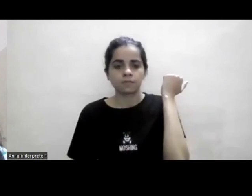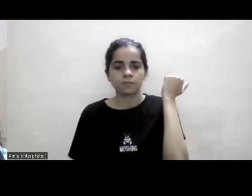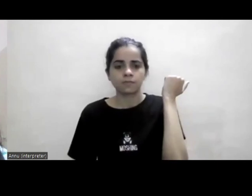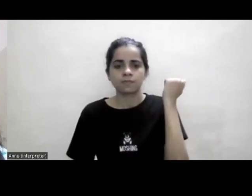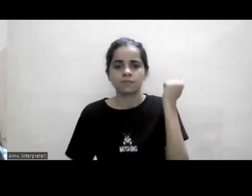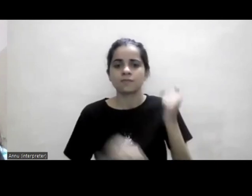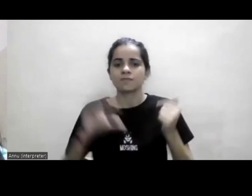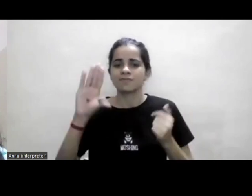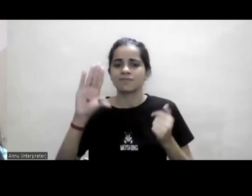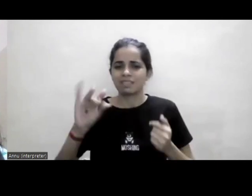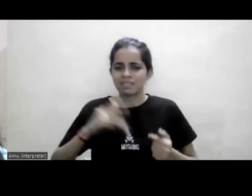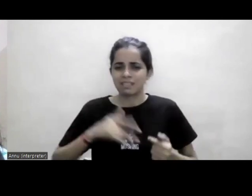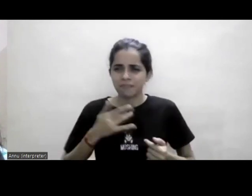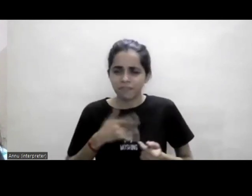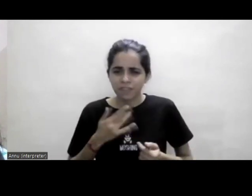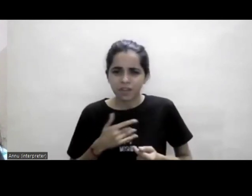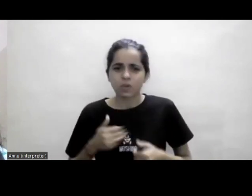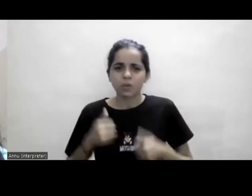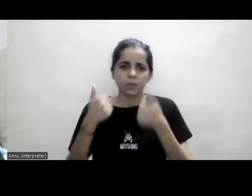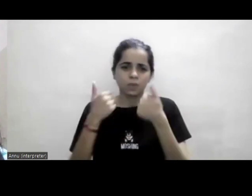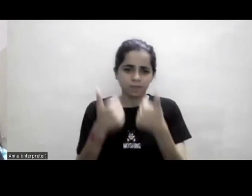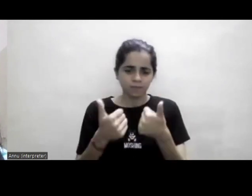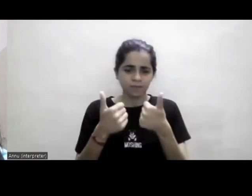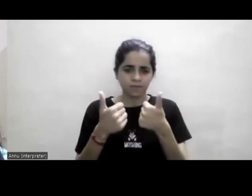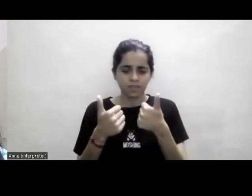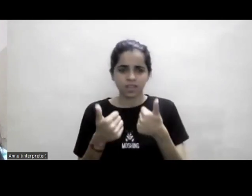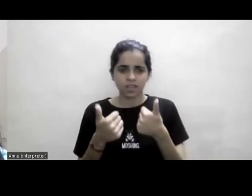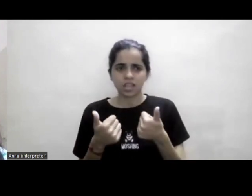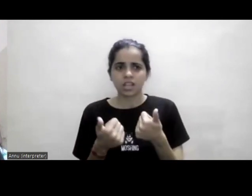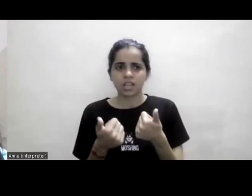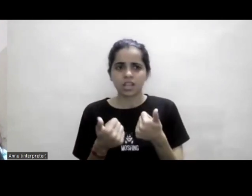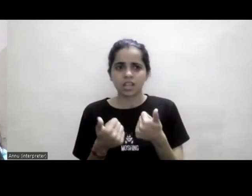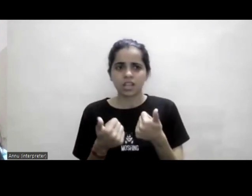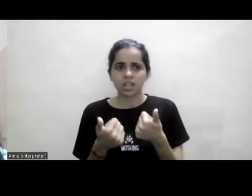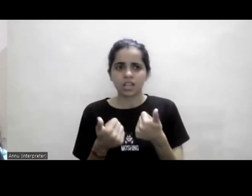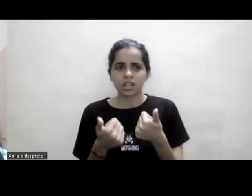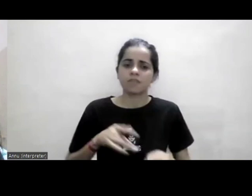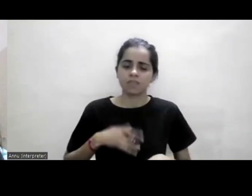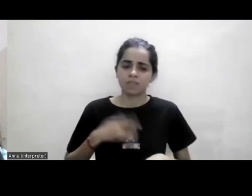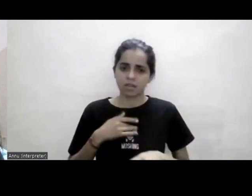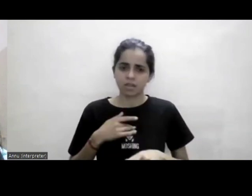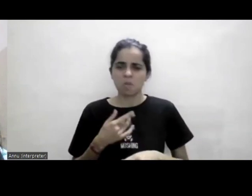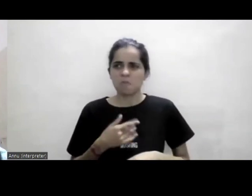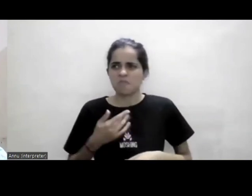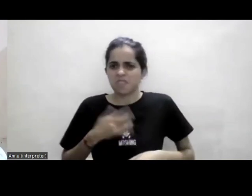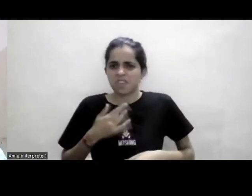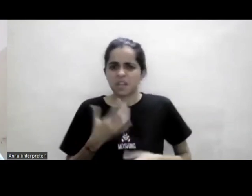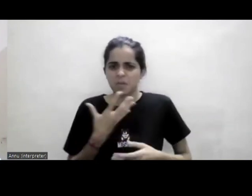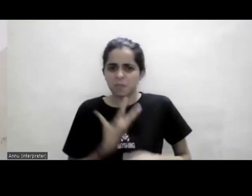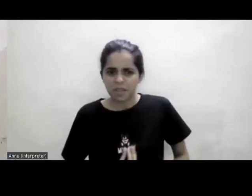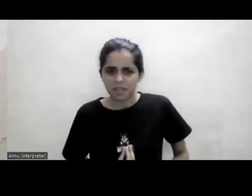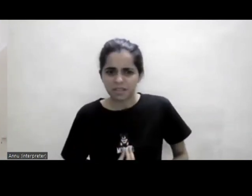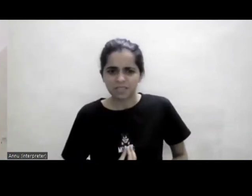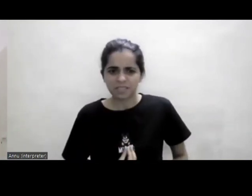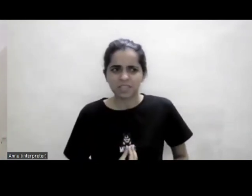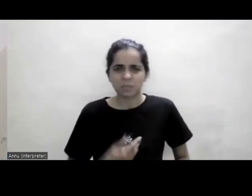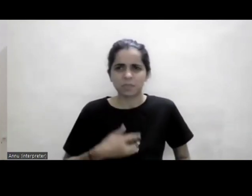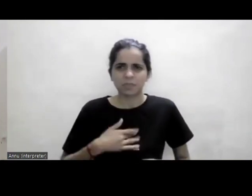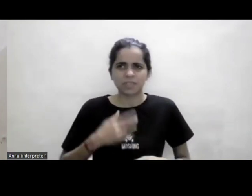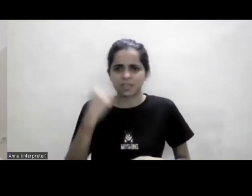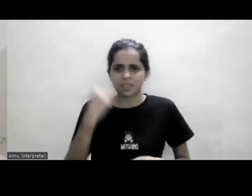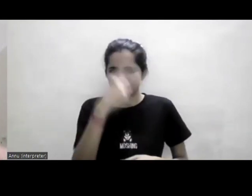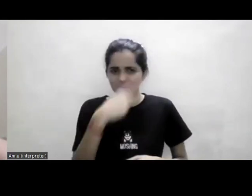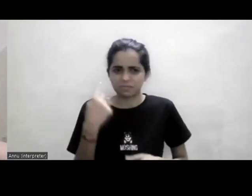less feel good, because it's less feel good, more feel bad, because there's this constant performance pressure that it's